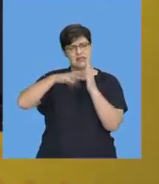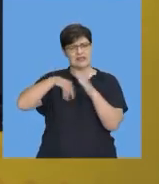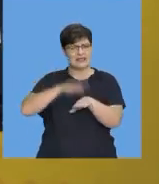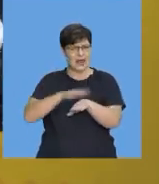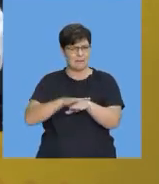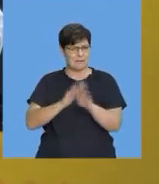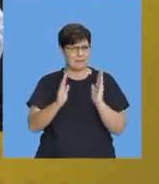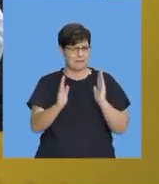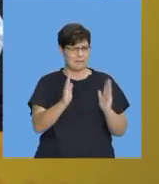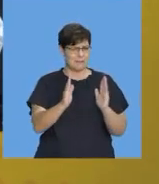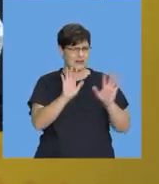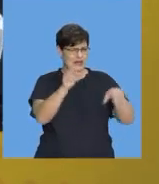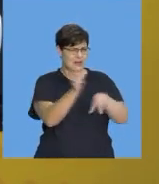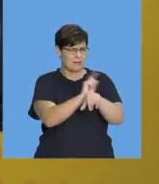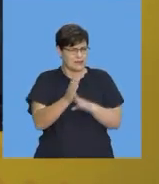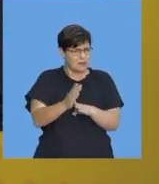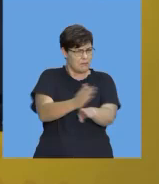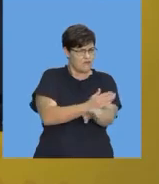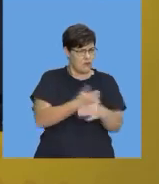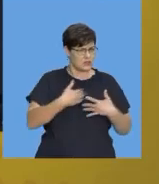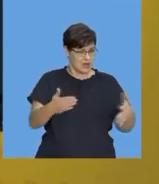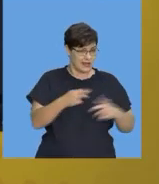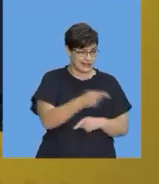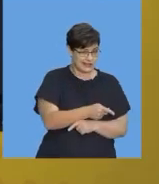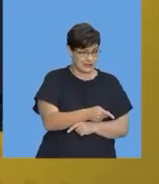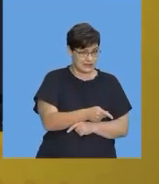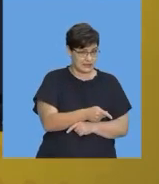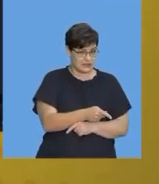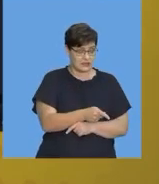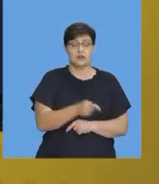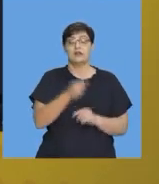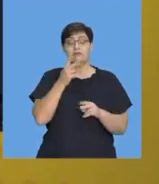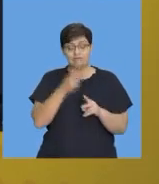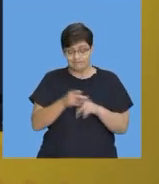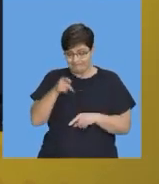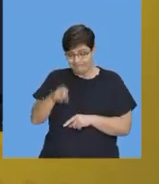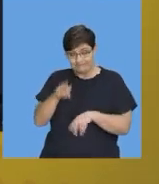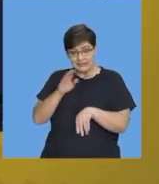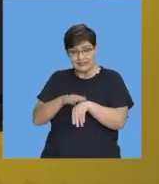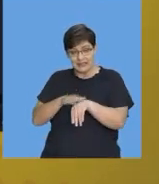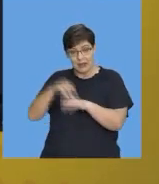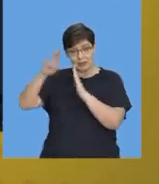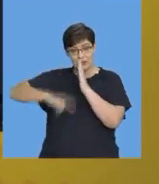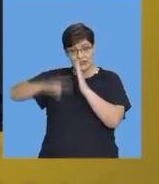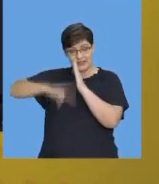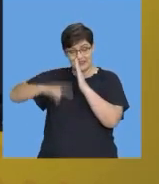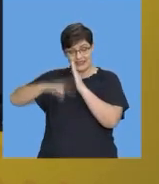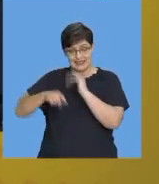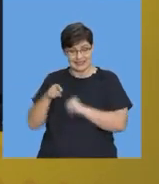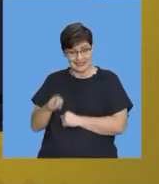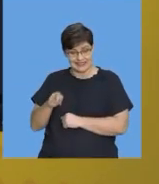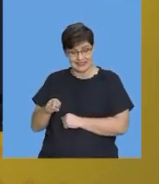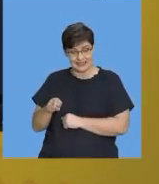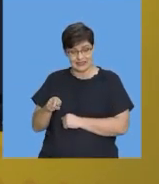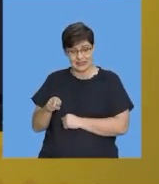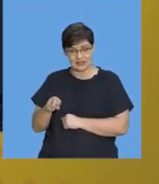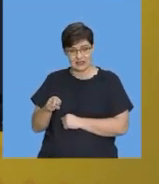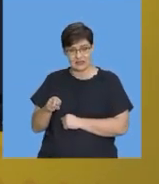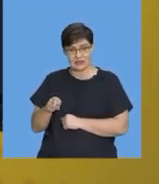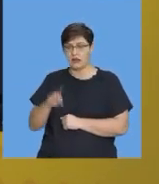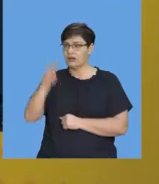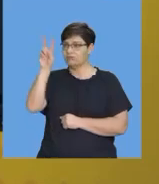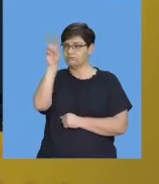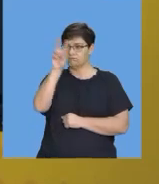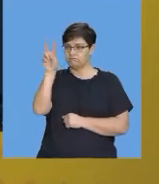time, remember you are given 10 minutes of reading time before the official commencement of the exams. During that